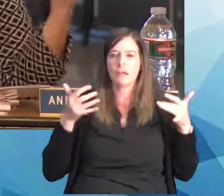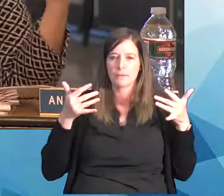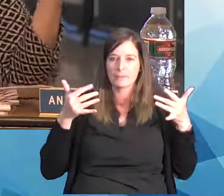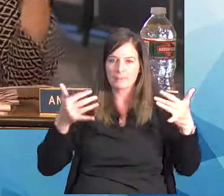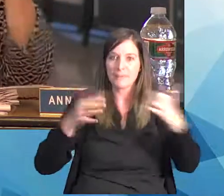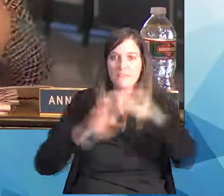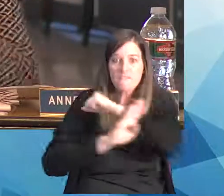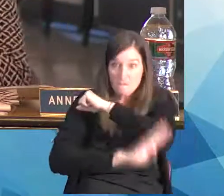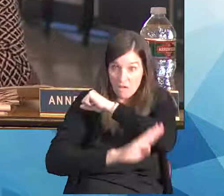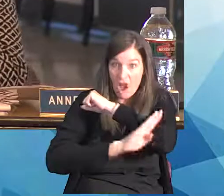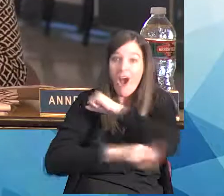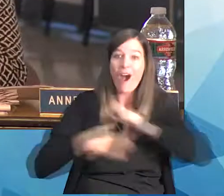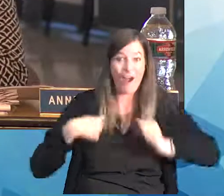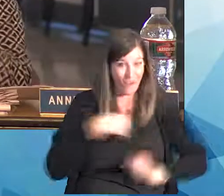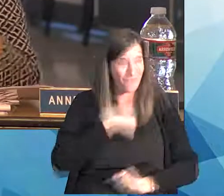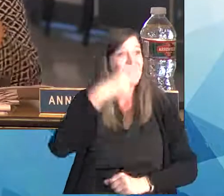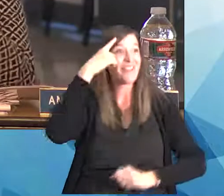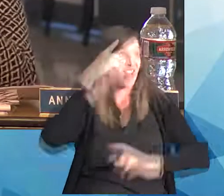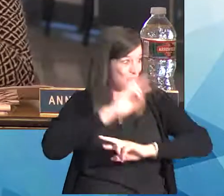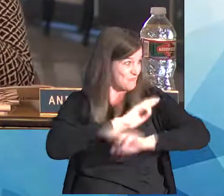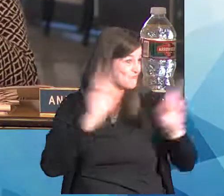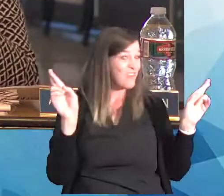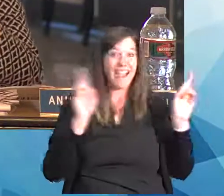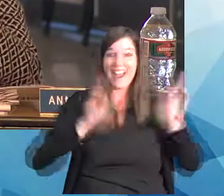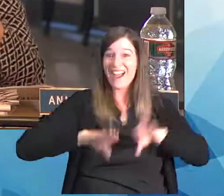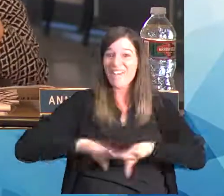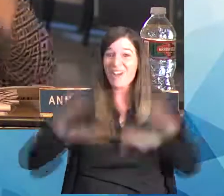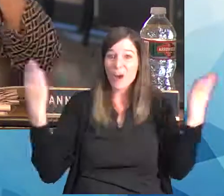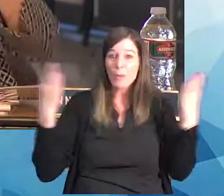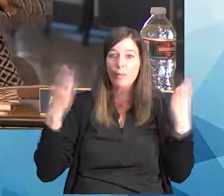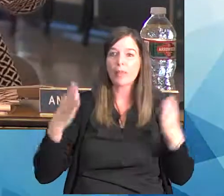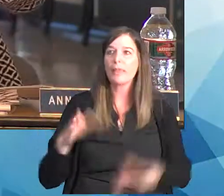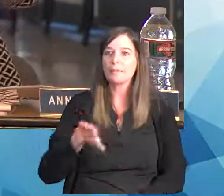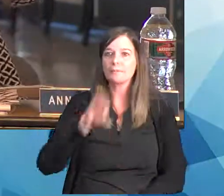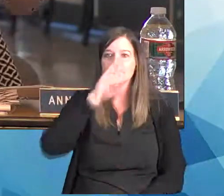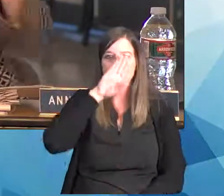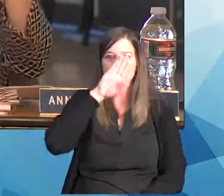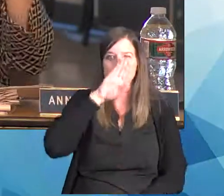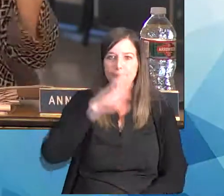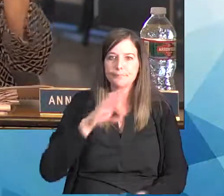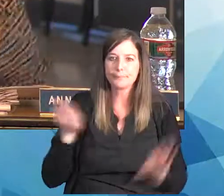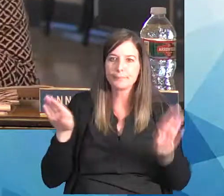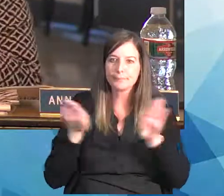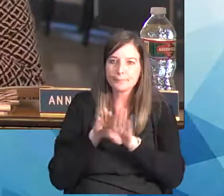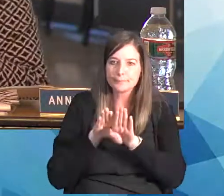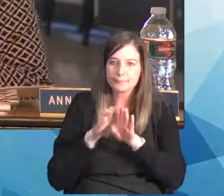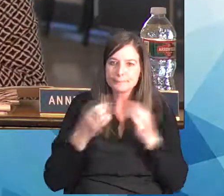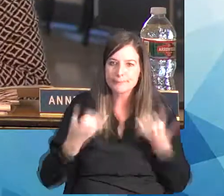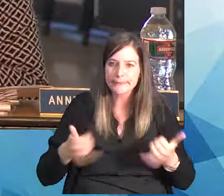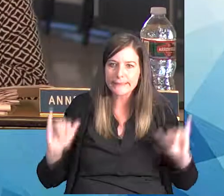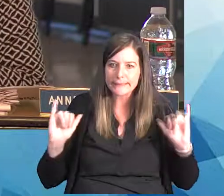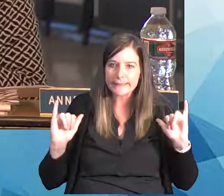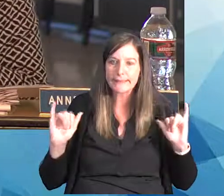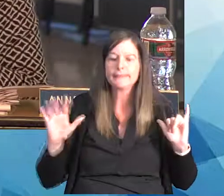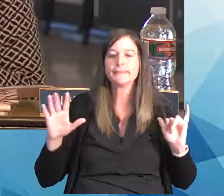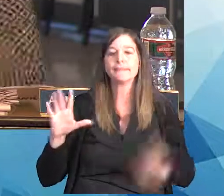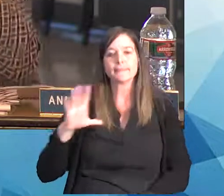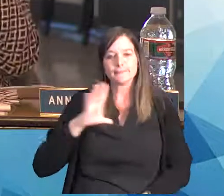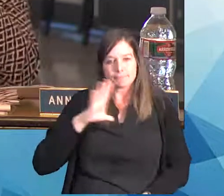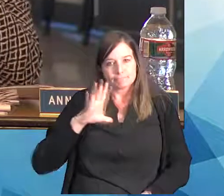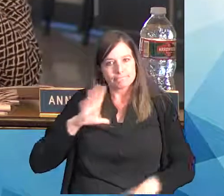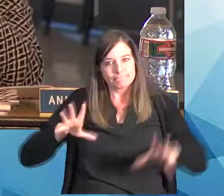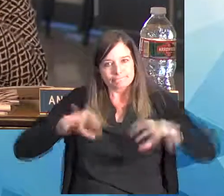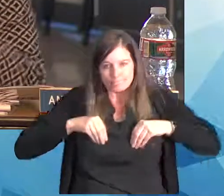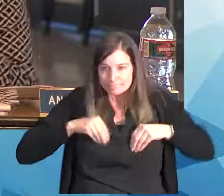We had to wait until October, which meant we had to provide remote education. And we did that.